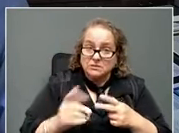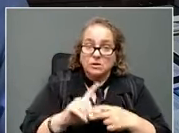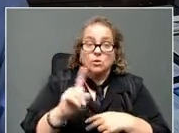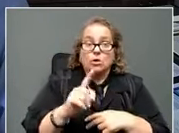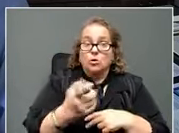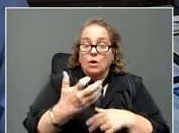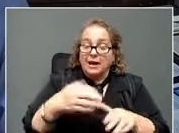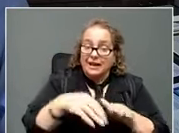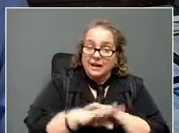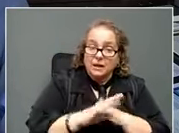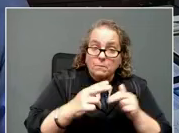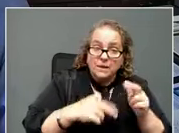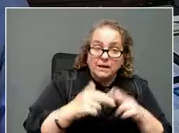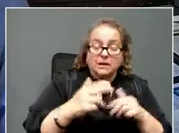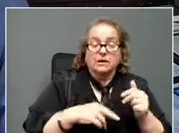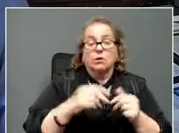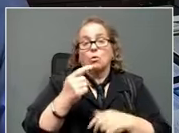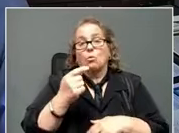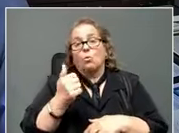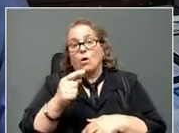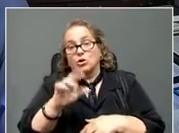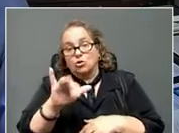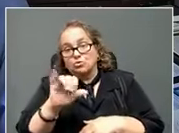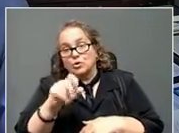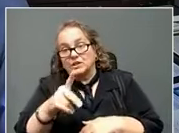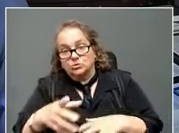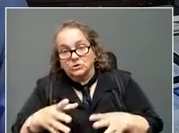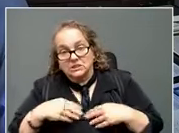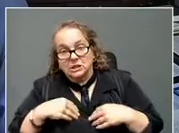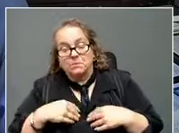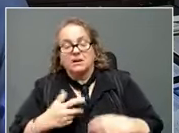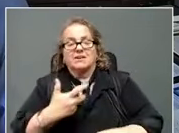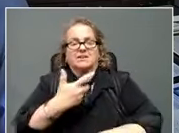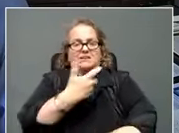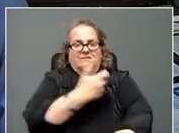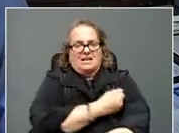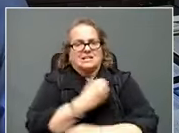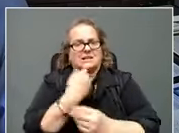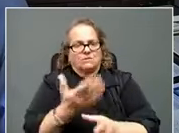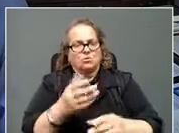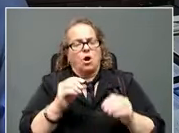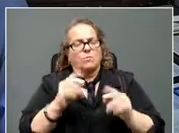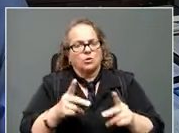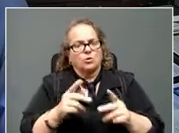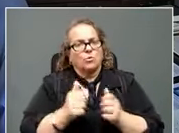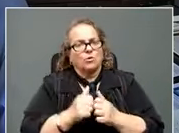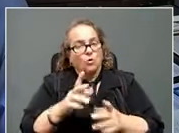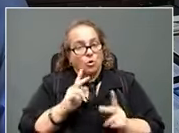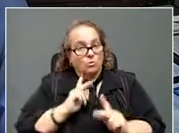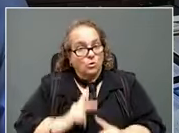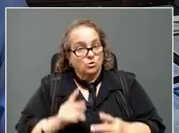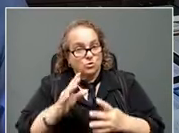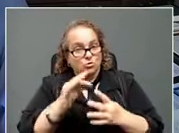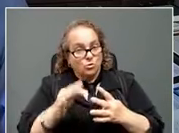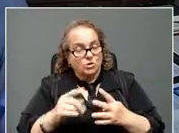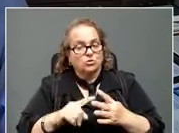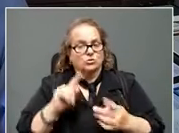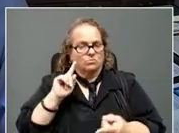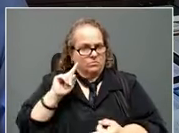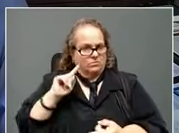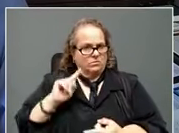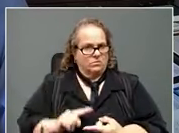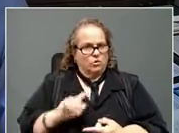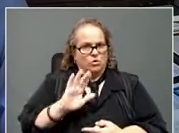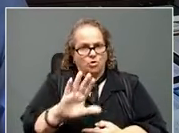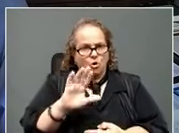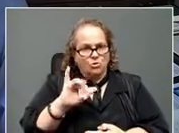what risk to take on. The vaccines give you the chance, coupled with your personal choices, to minimize your own risk and